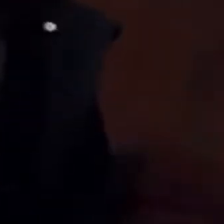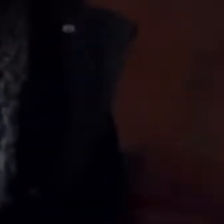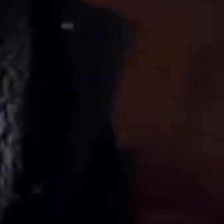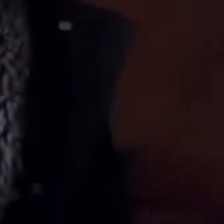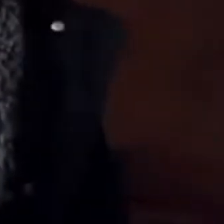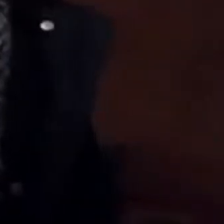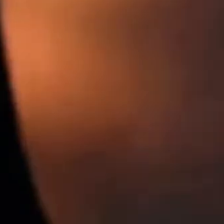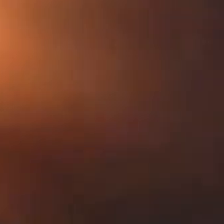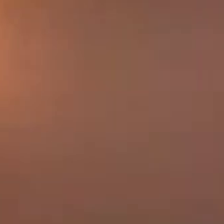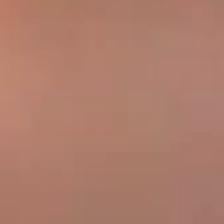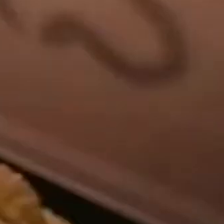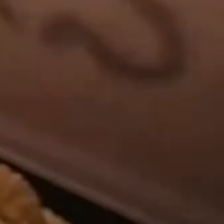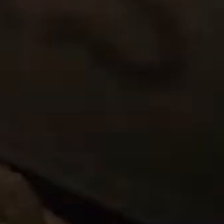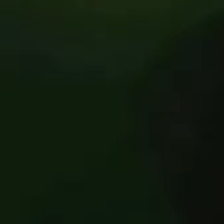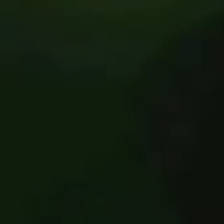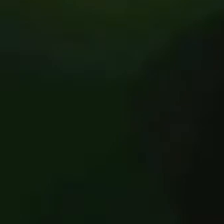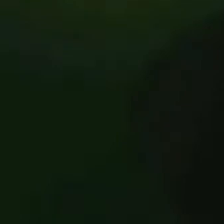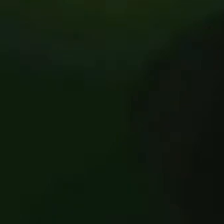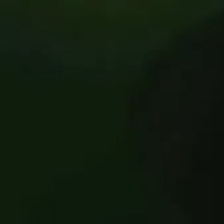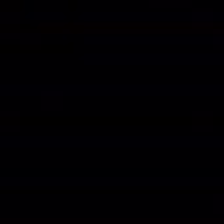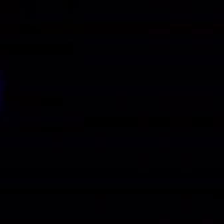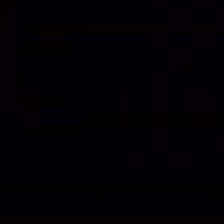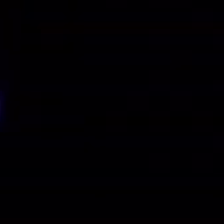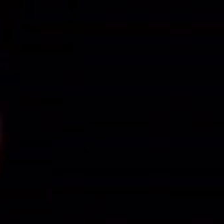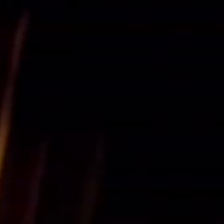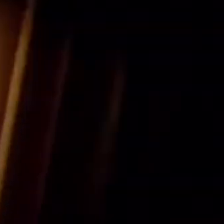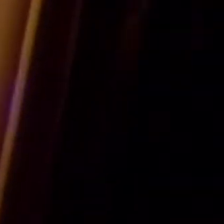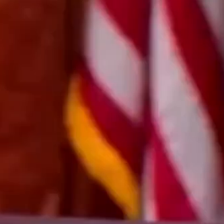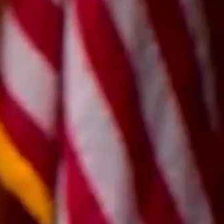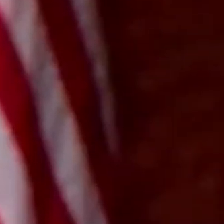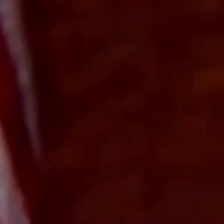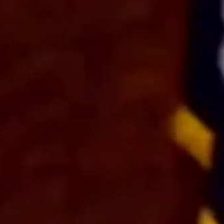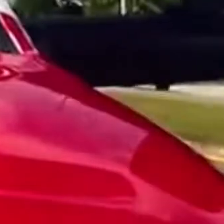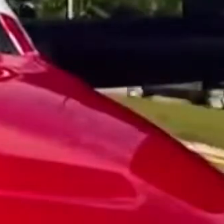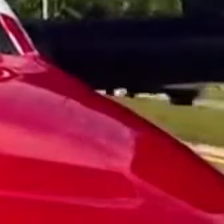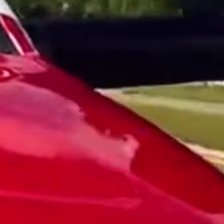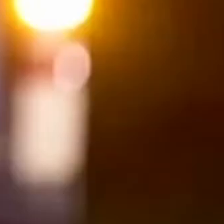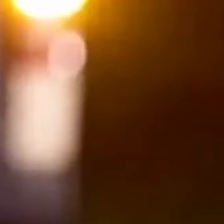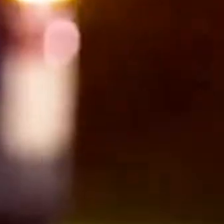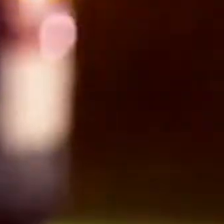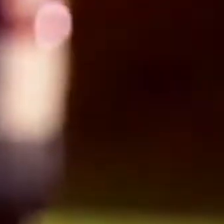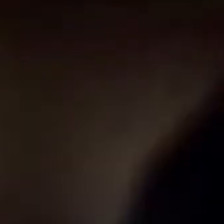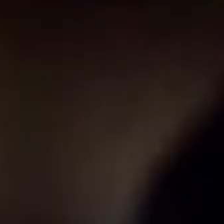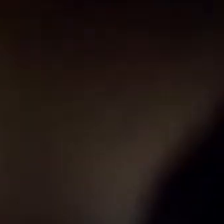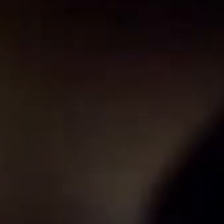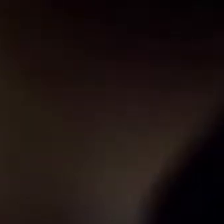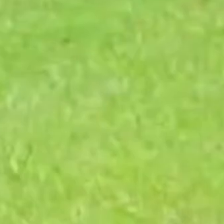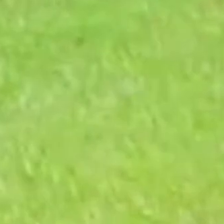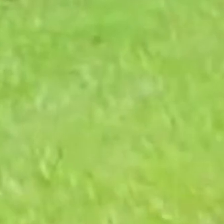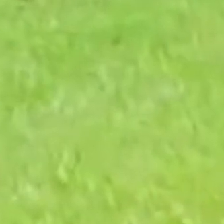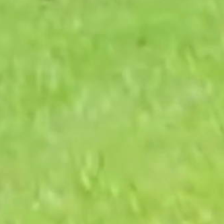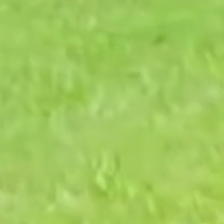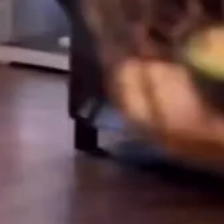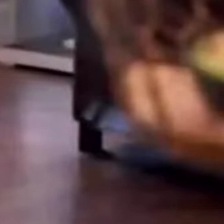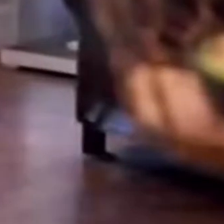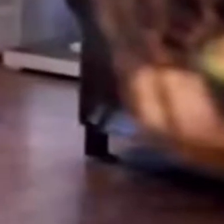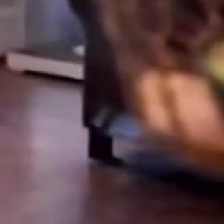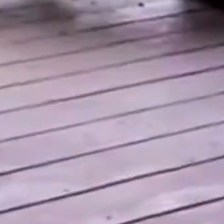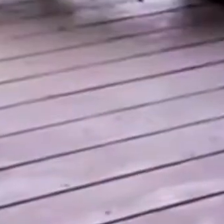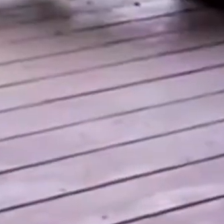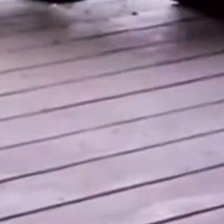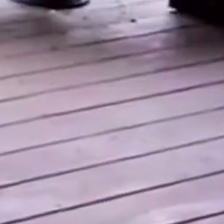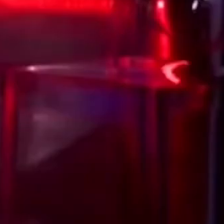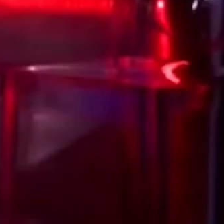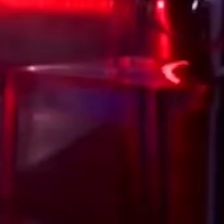Why is he in here? Fascinating documentaries, real-life crime and medical dramas, as well as the hottest